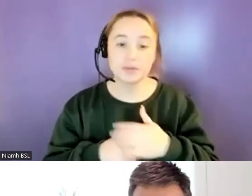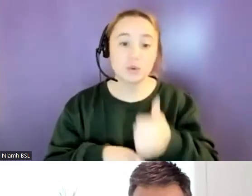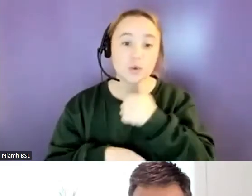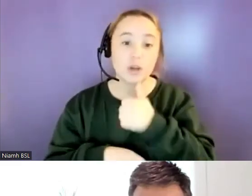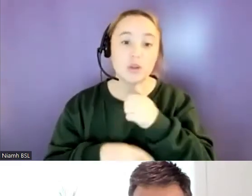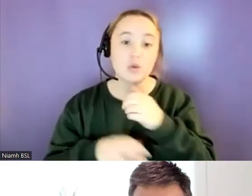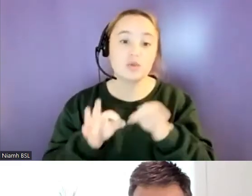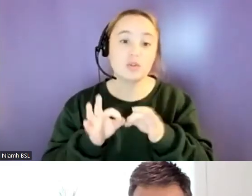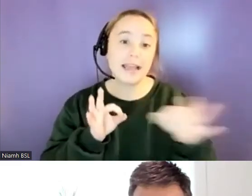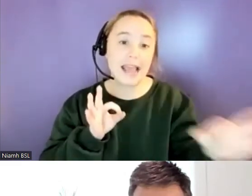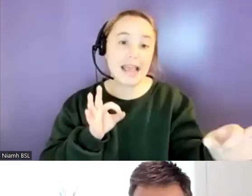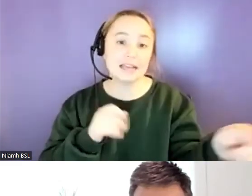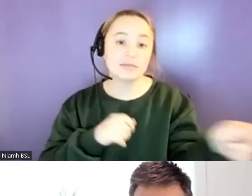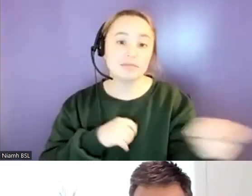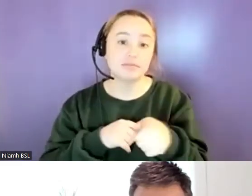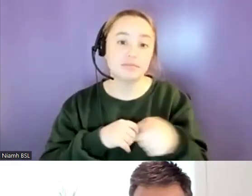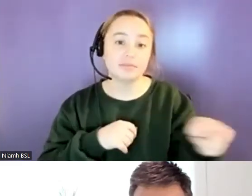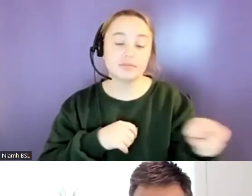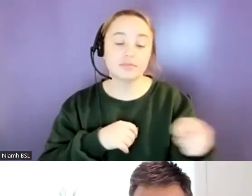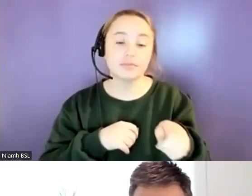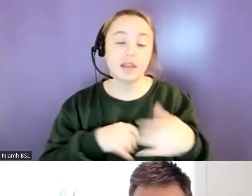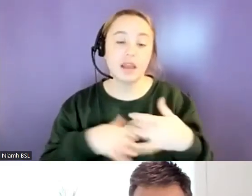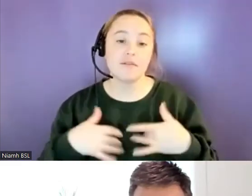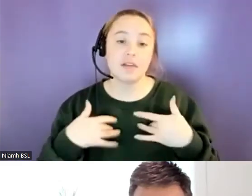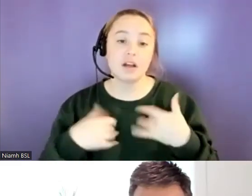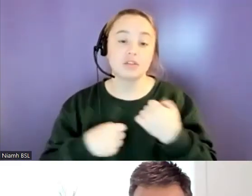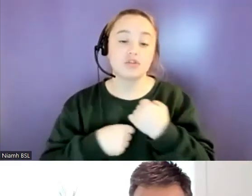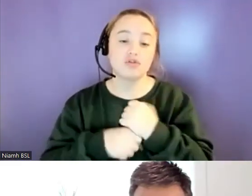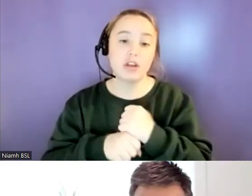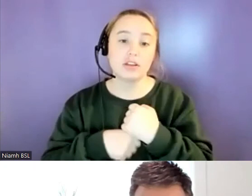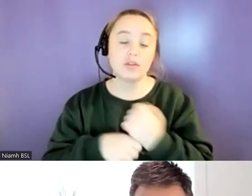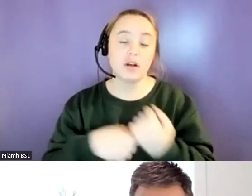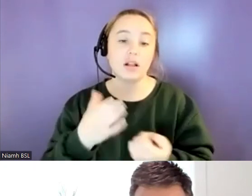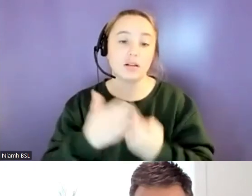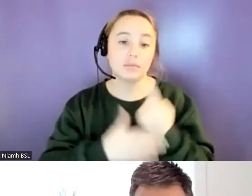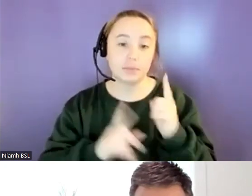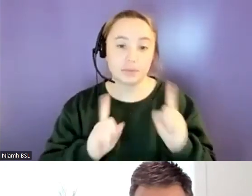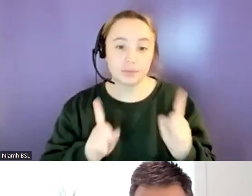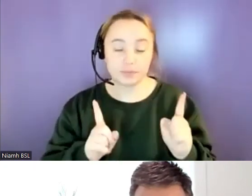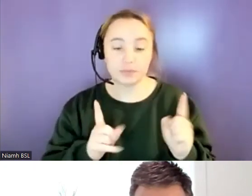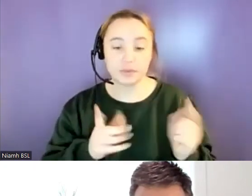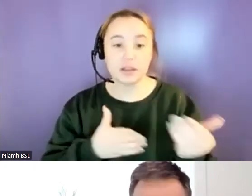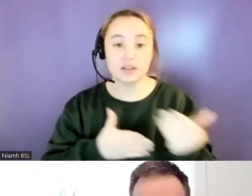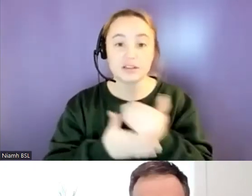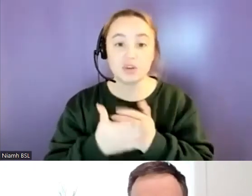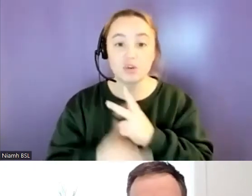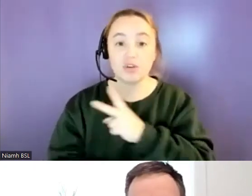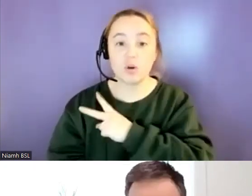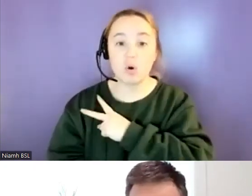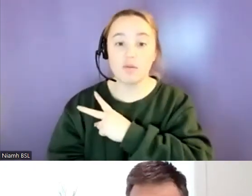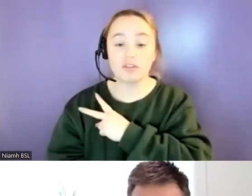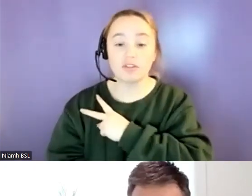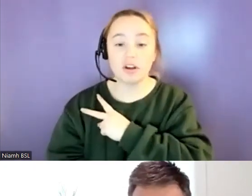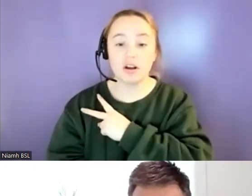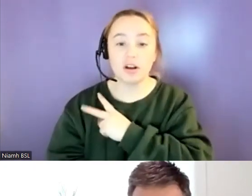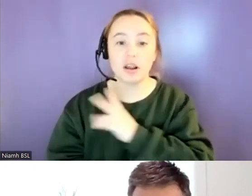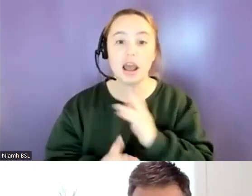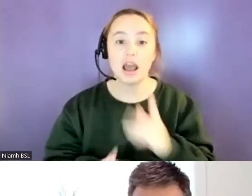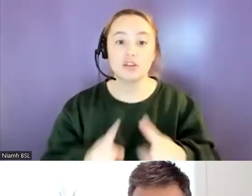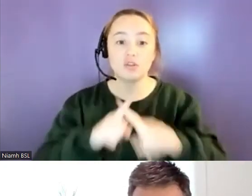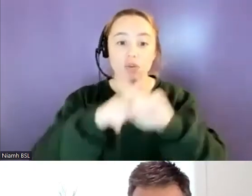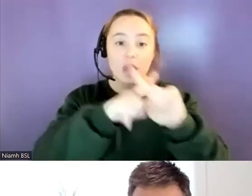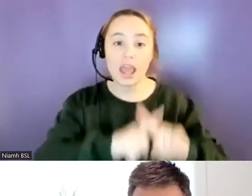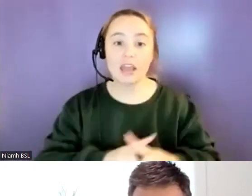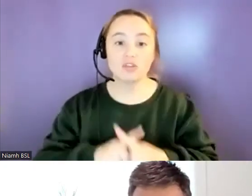cane, and I found it pretty stressful that the security officer had to x-ray my